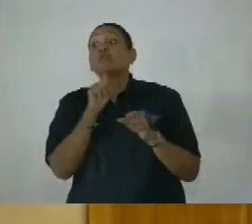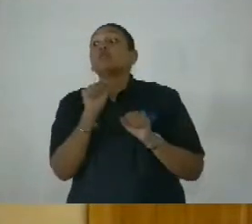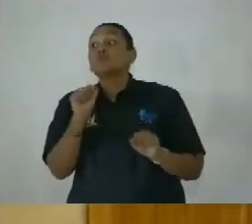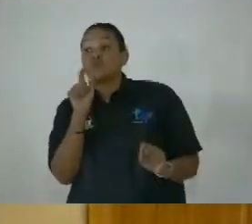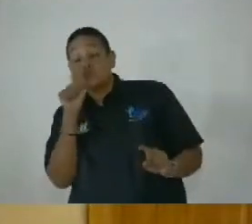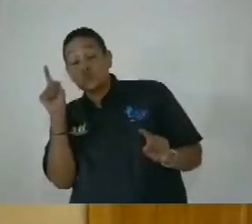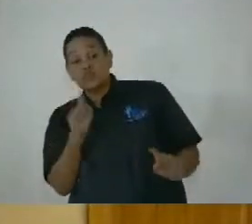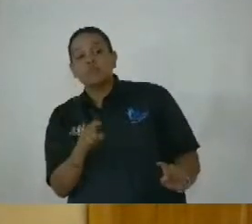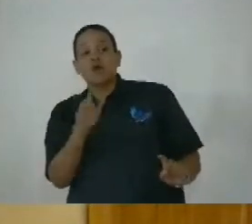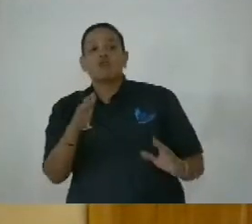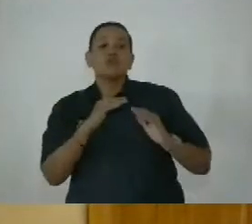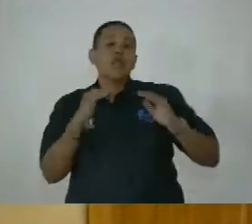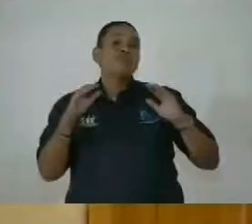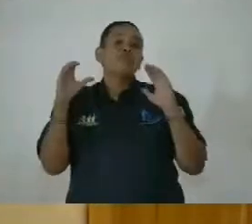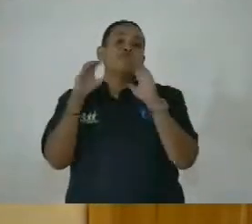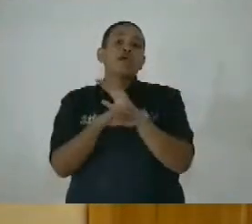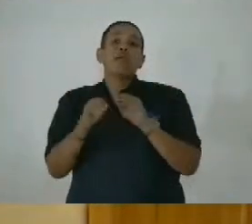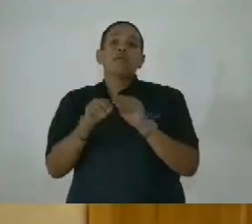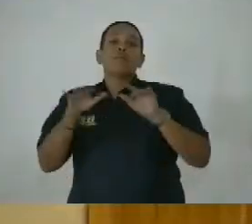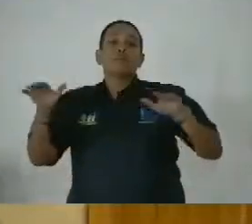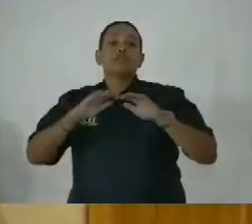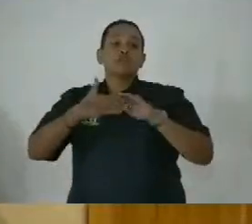respond to the level of criminality in the country.